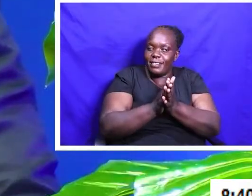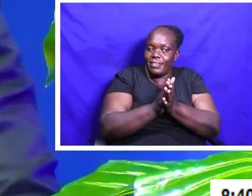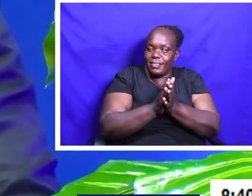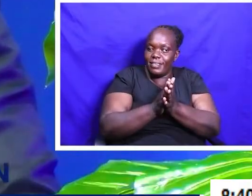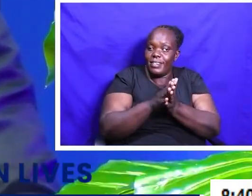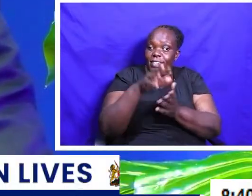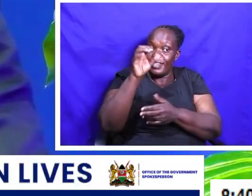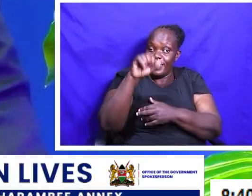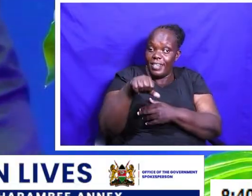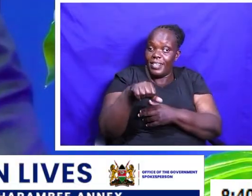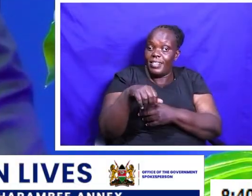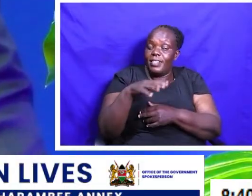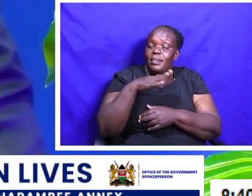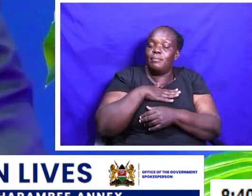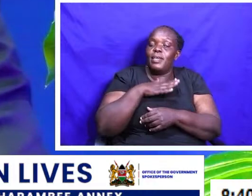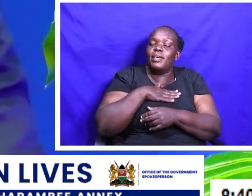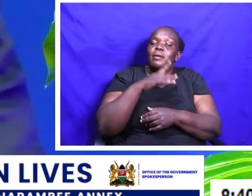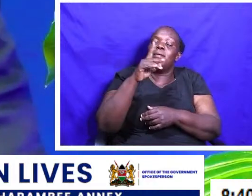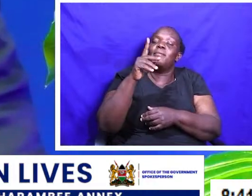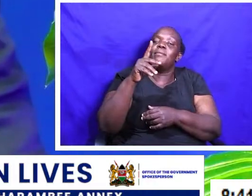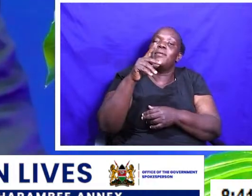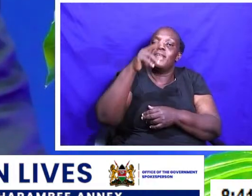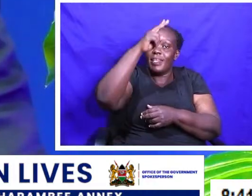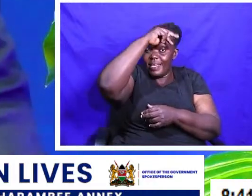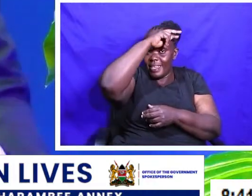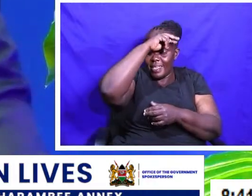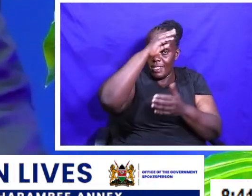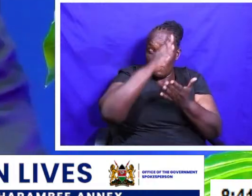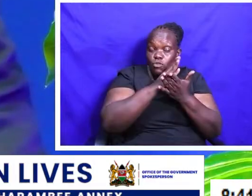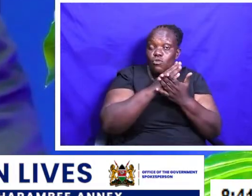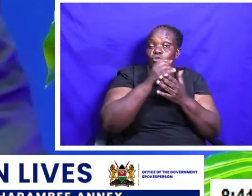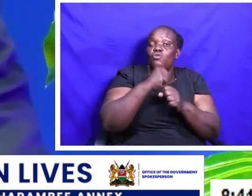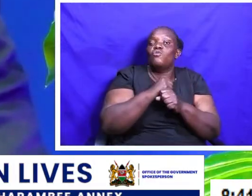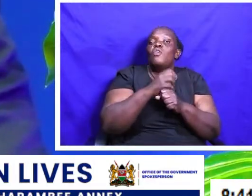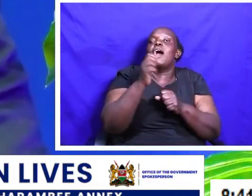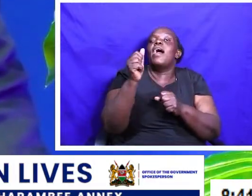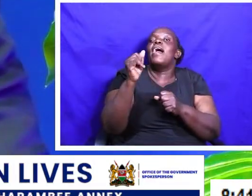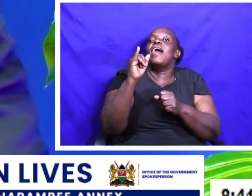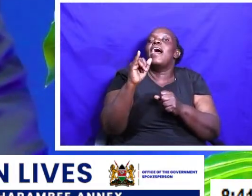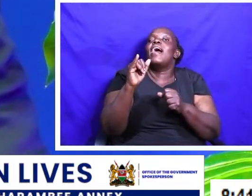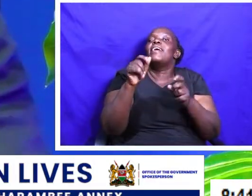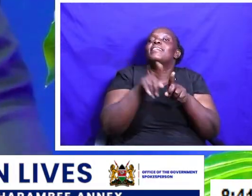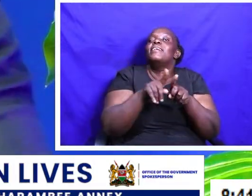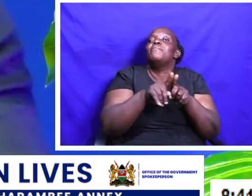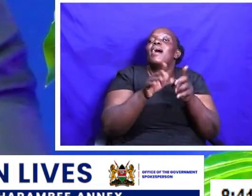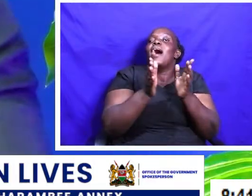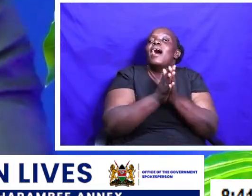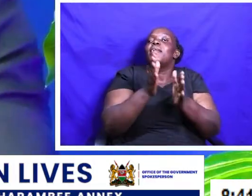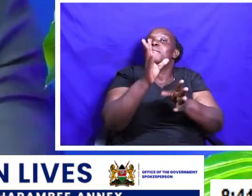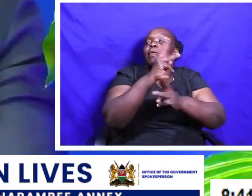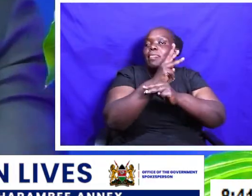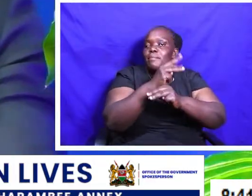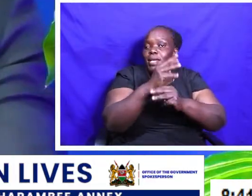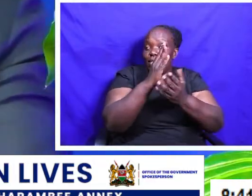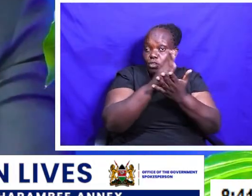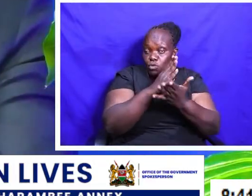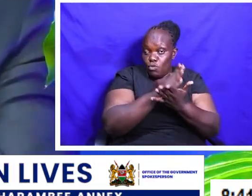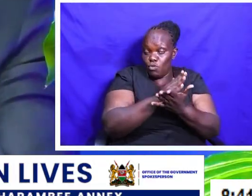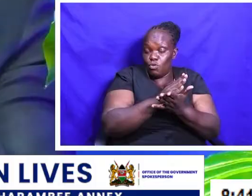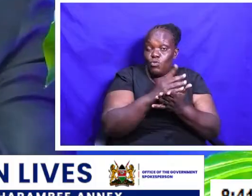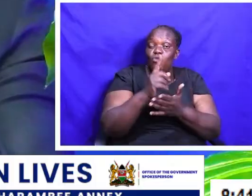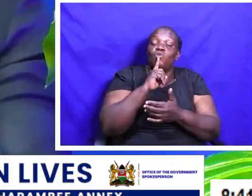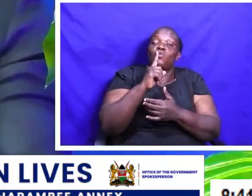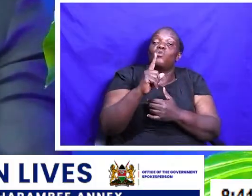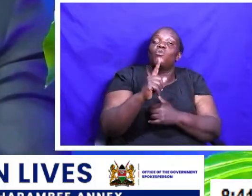that's your undergraduate? Yes, my undergraduate. Mm-hmm. And possibly doing AI as my master's. Oh, wow. Okay. So